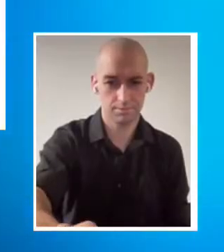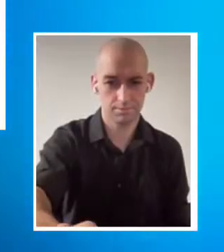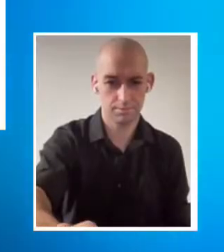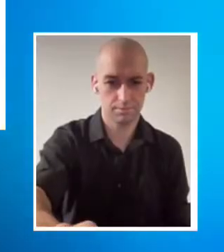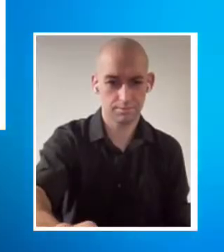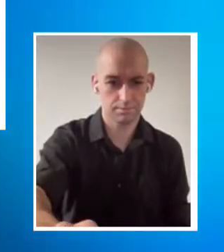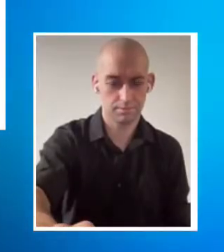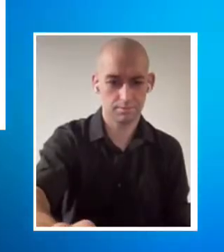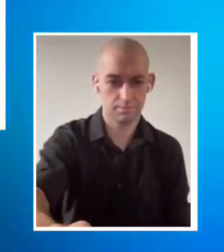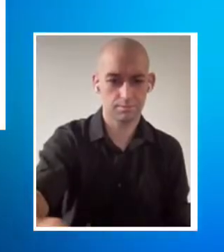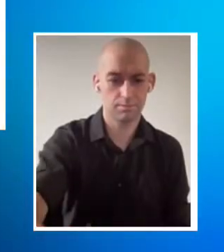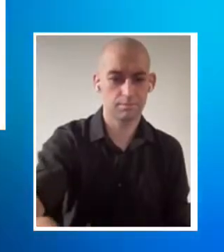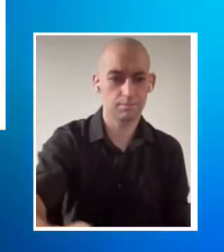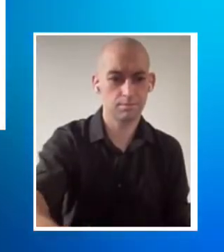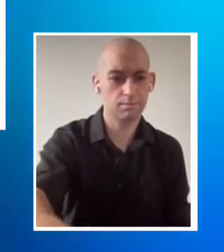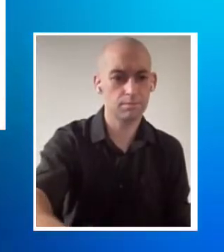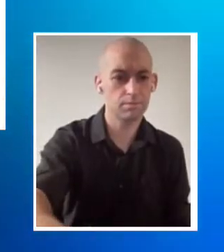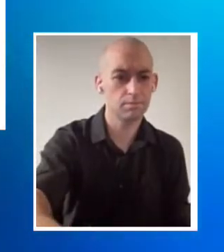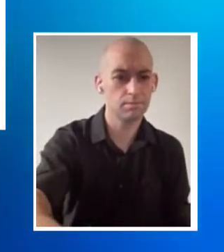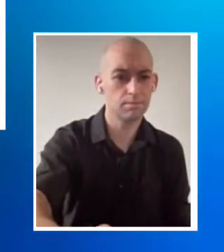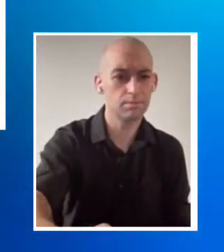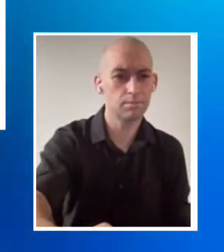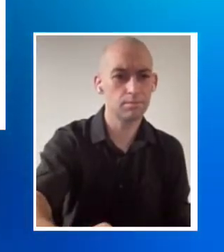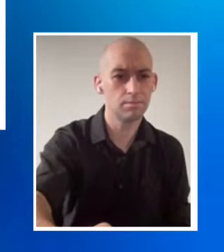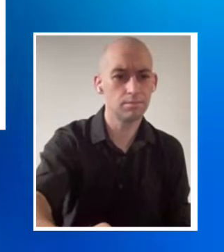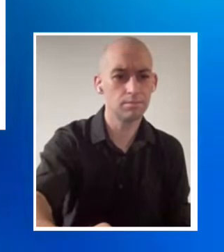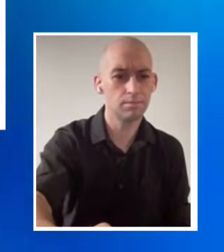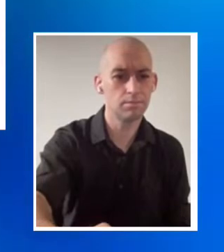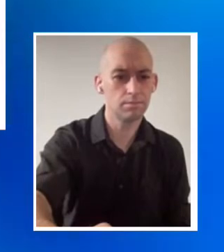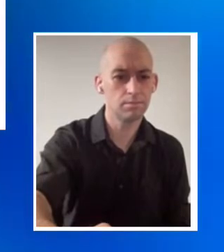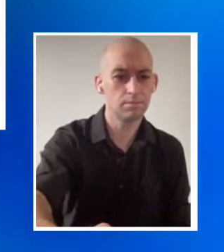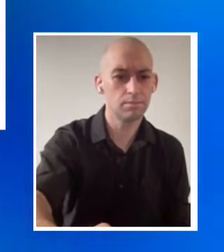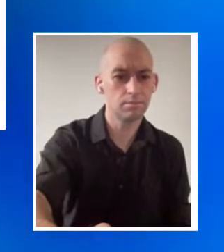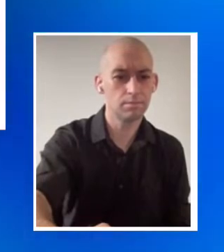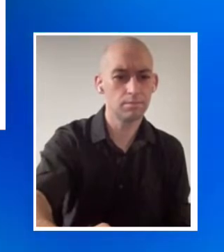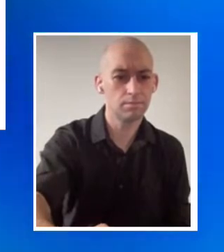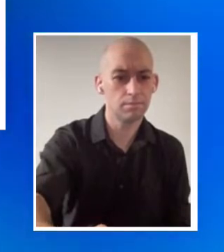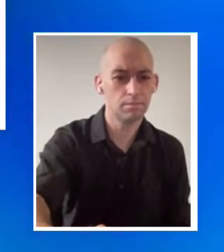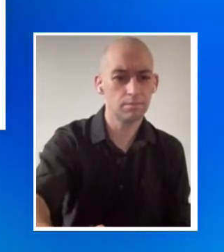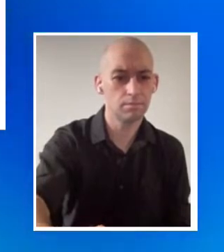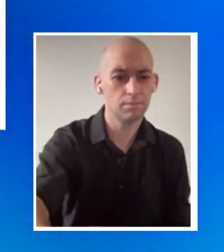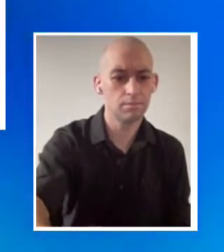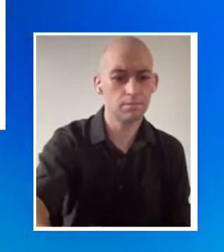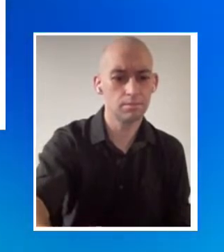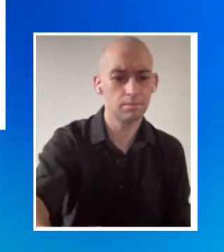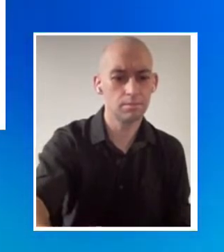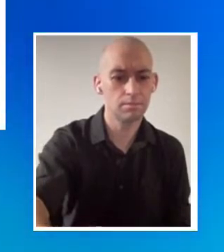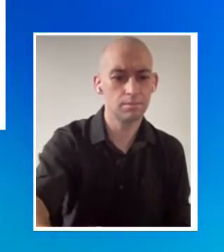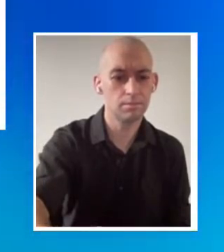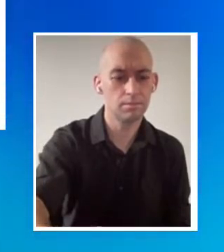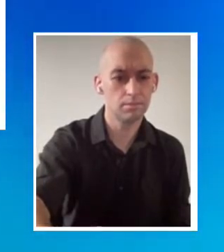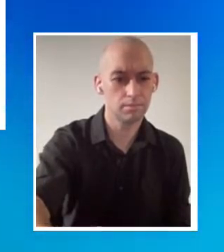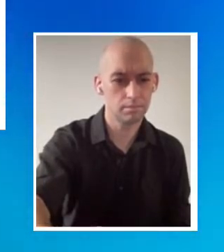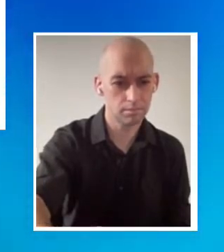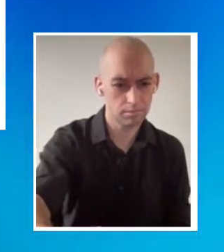contacts so that we can direct folks to the correct people. And I know, Diane, you're pretty